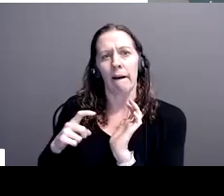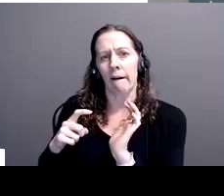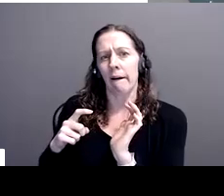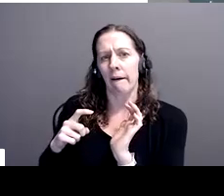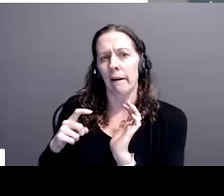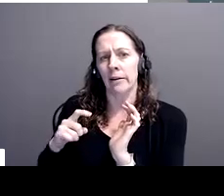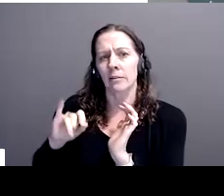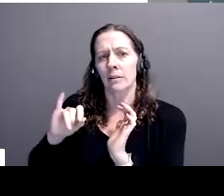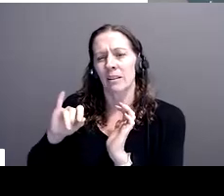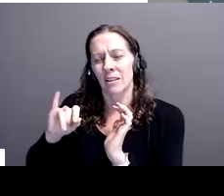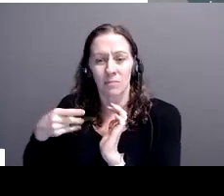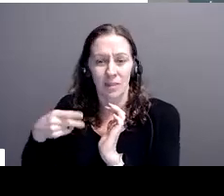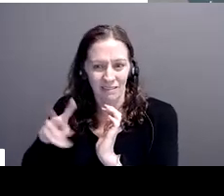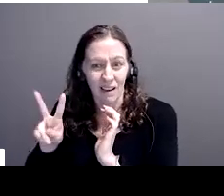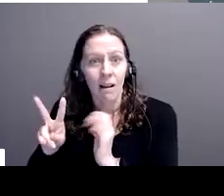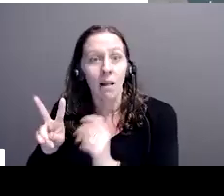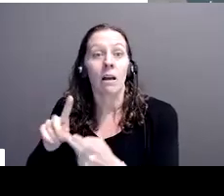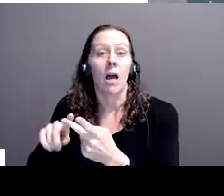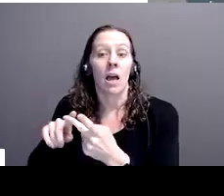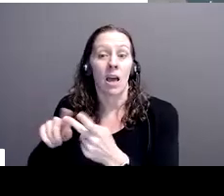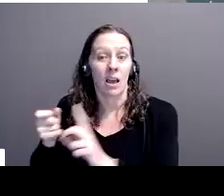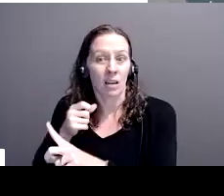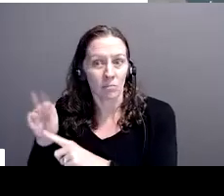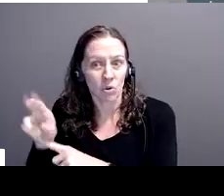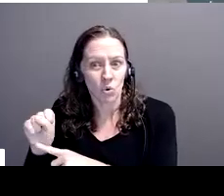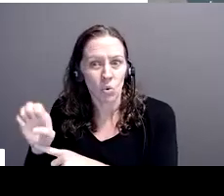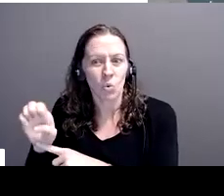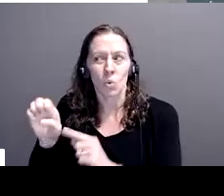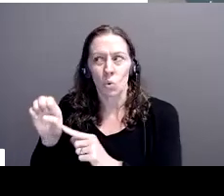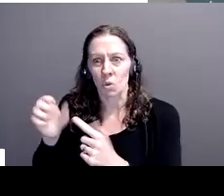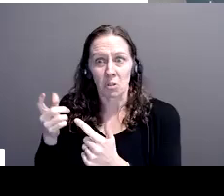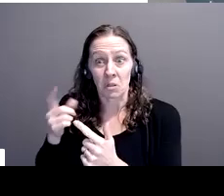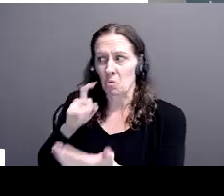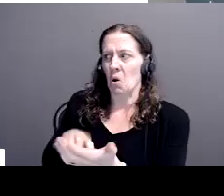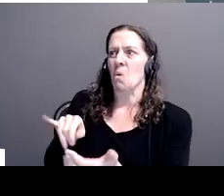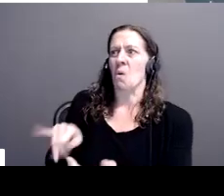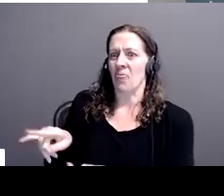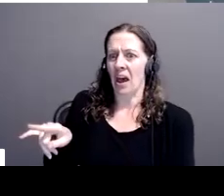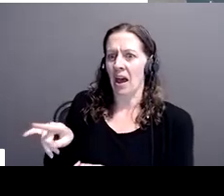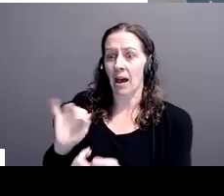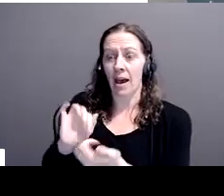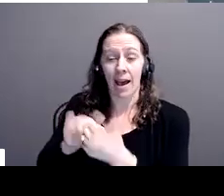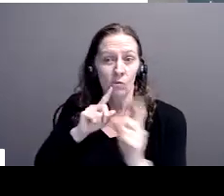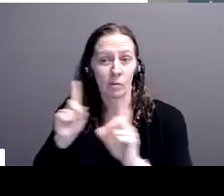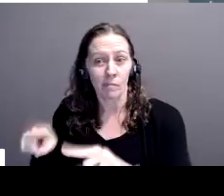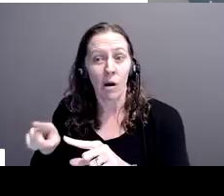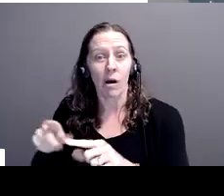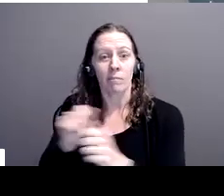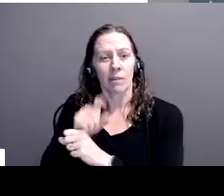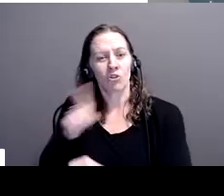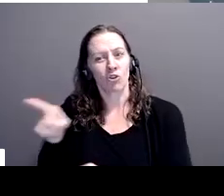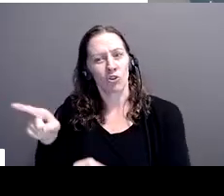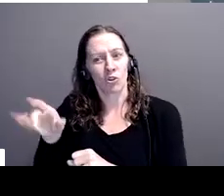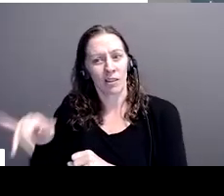exactly what to do about it. And how to address it with her and how to ensure that they are getting the services that they